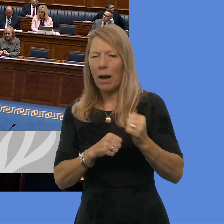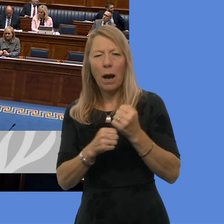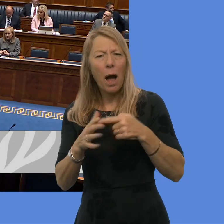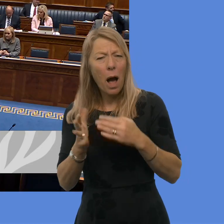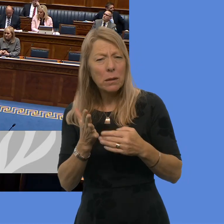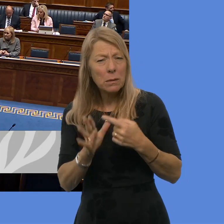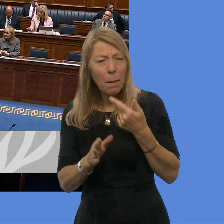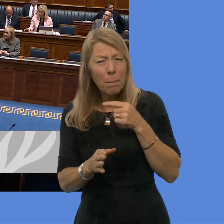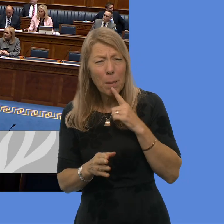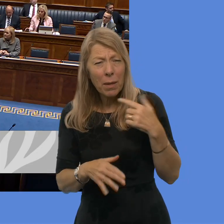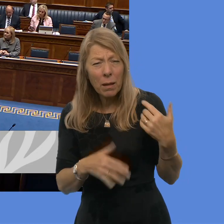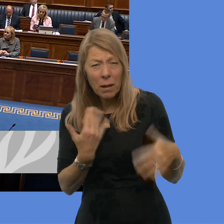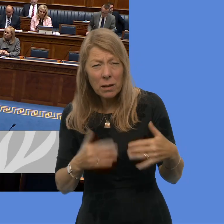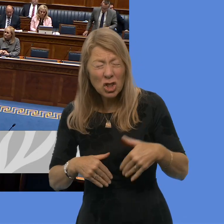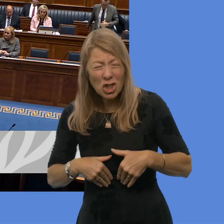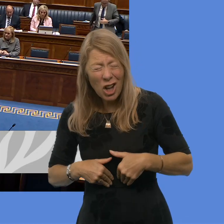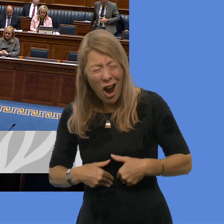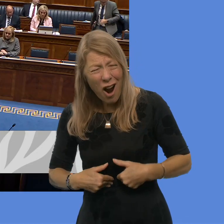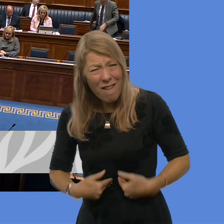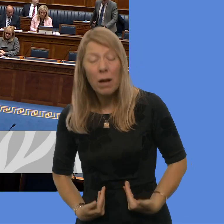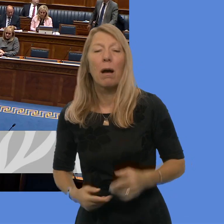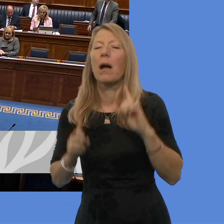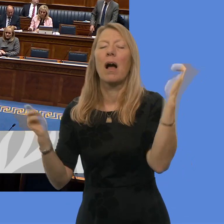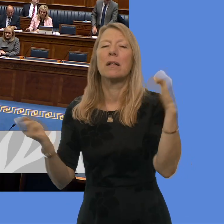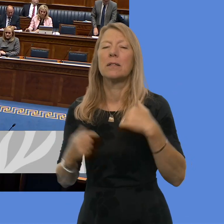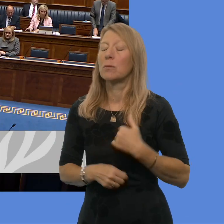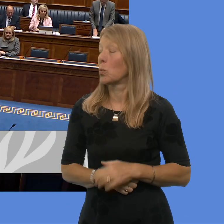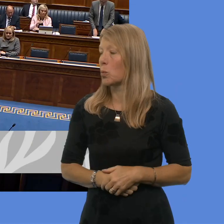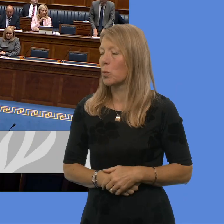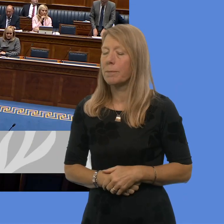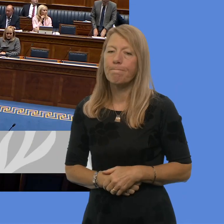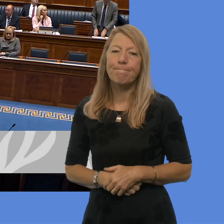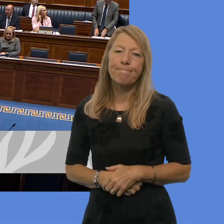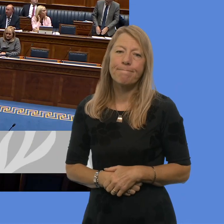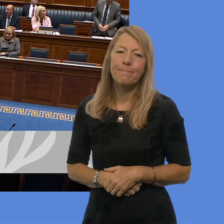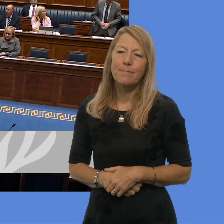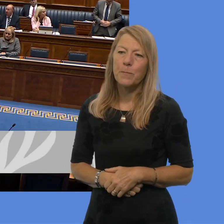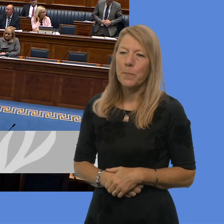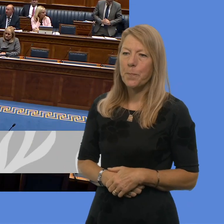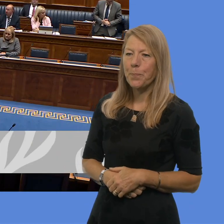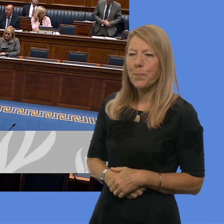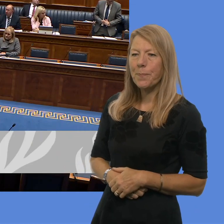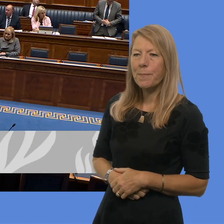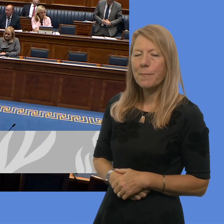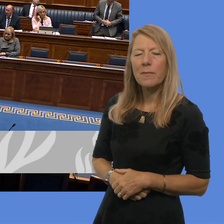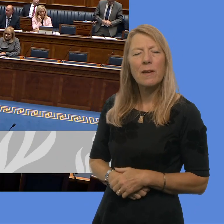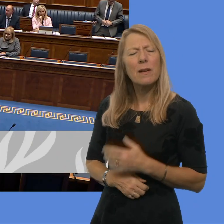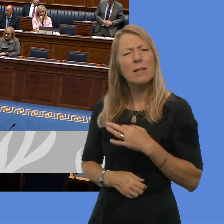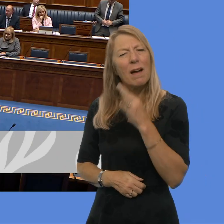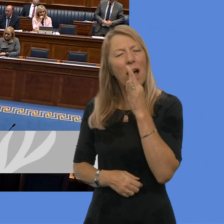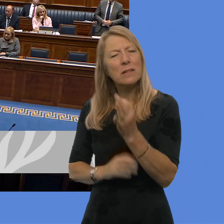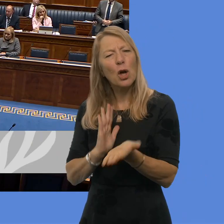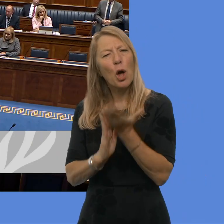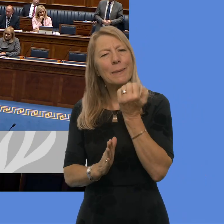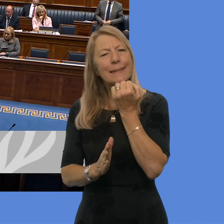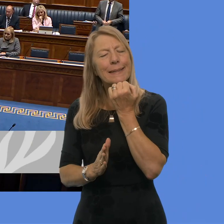Excuse me, I call Stephen Dunn, please. Speaker, can I ask the First Minister for an update into the inquiry into mother and